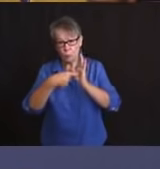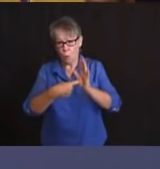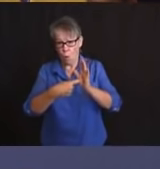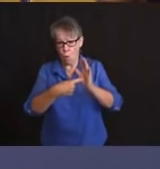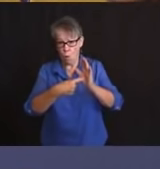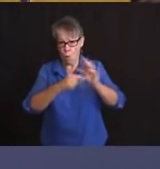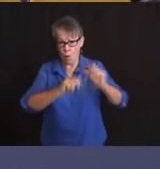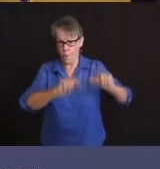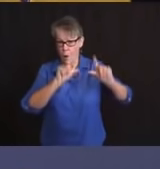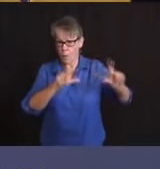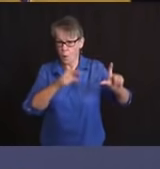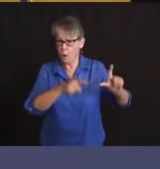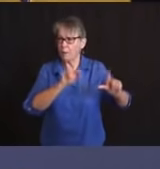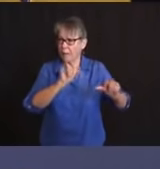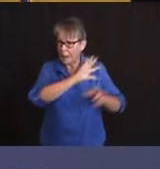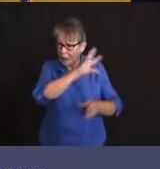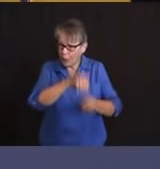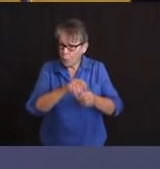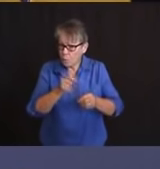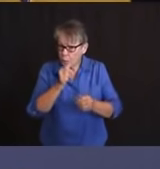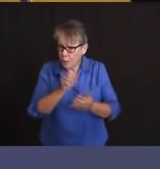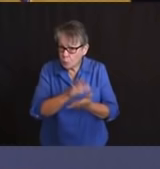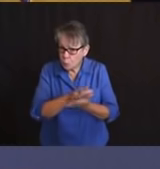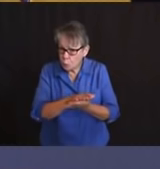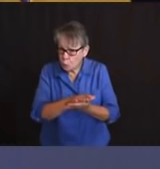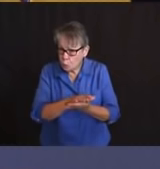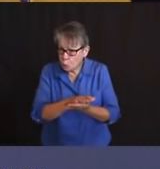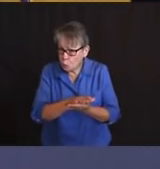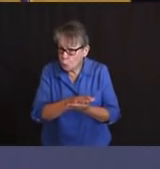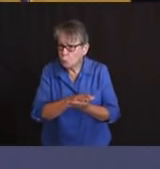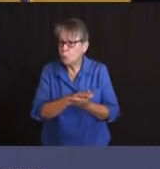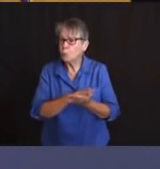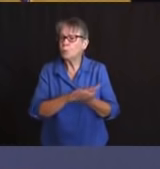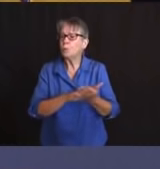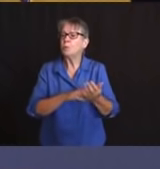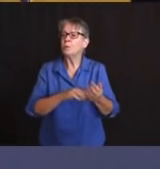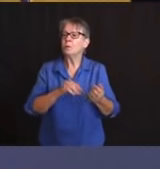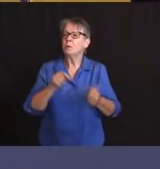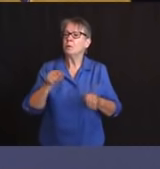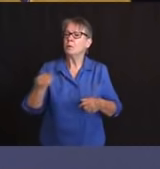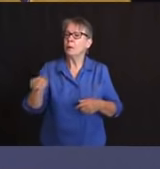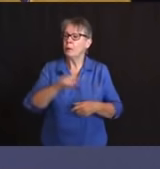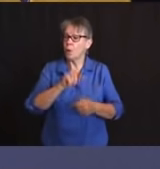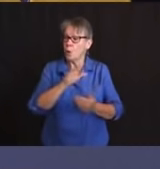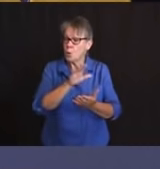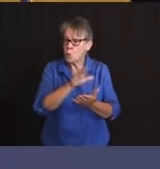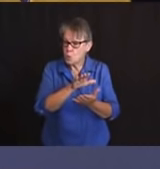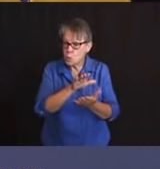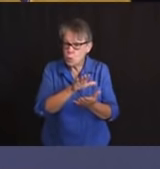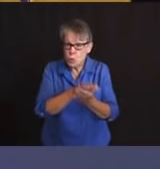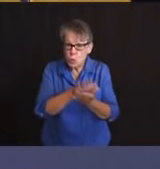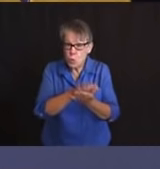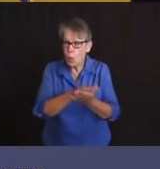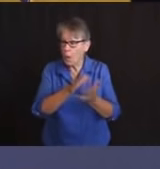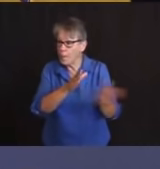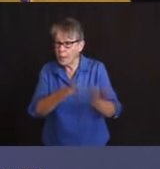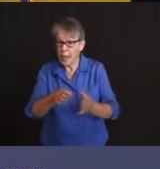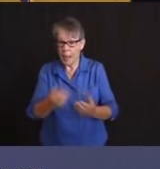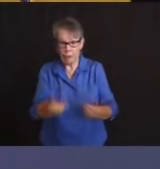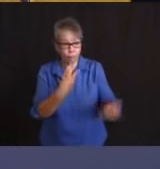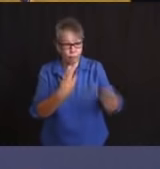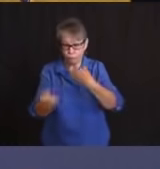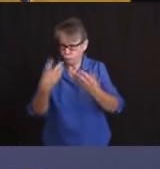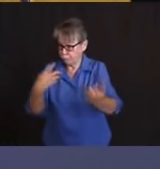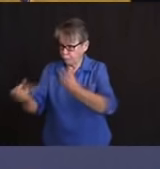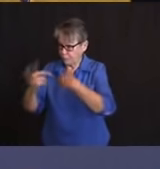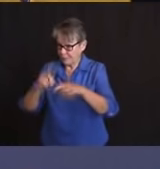yet? EO 183 allows smoking to resume inside casinos. Smoke carries the coronavirus. Why allow it? Should the state do